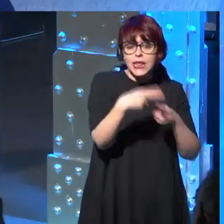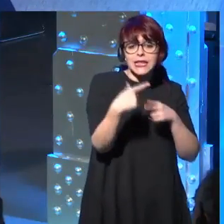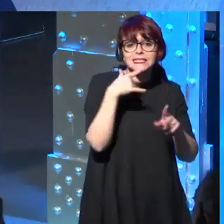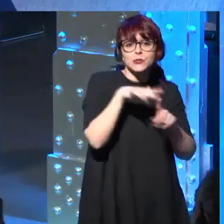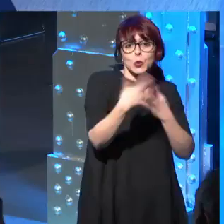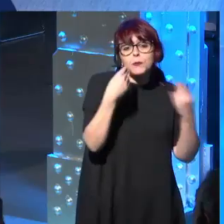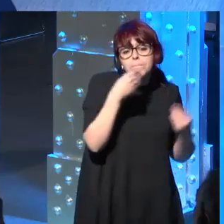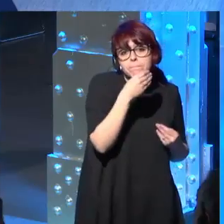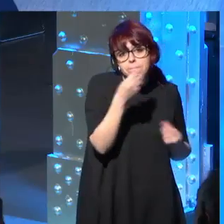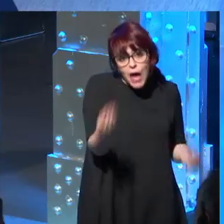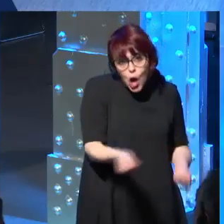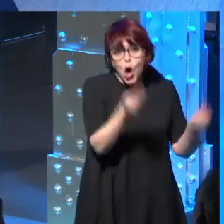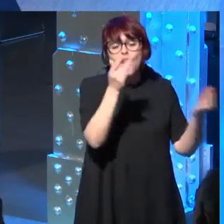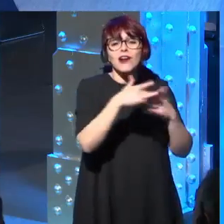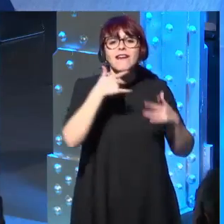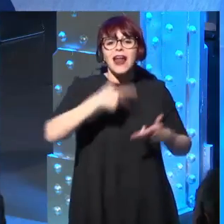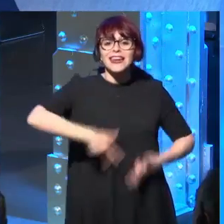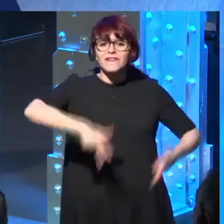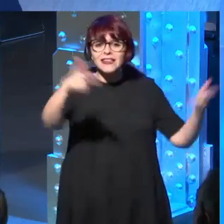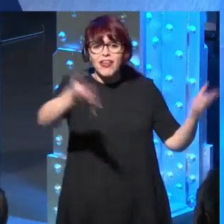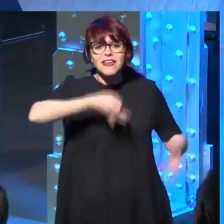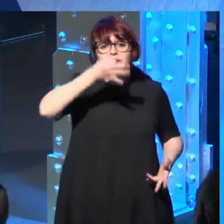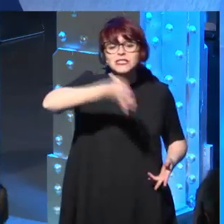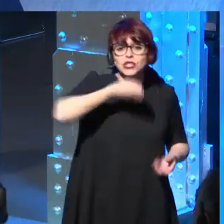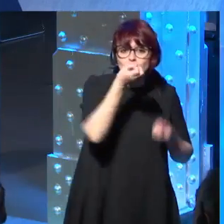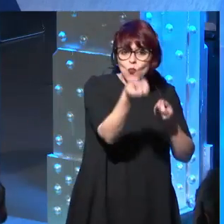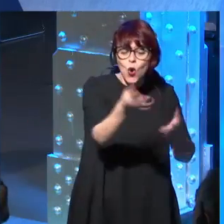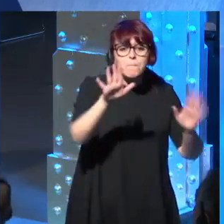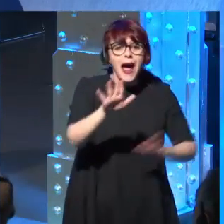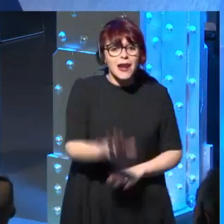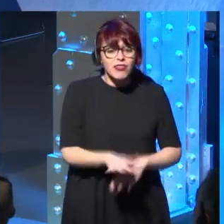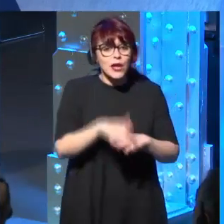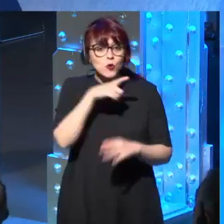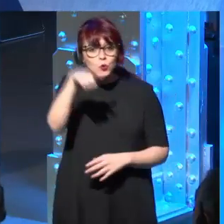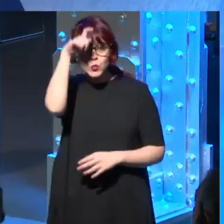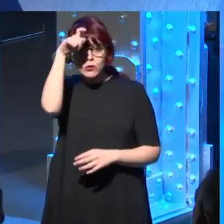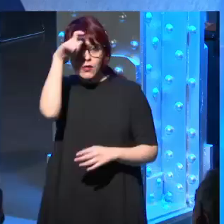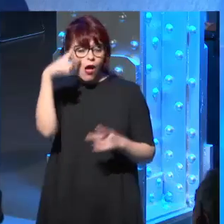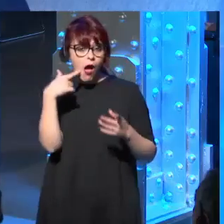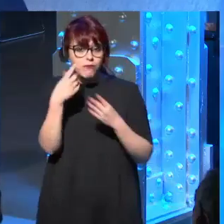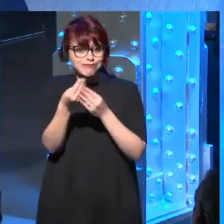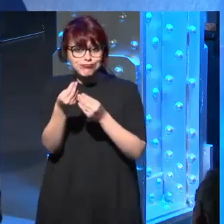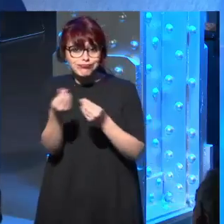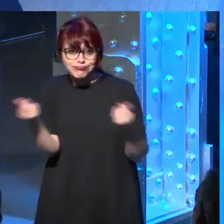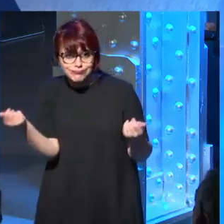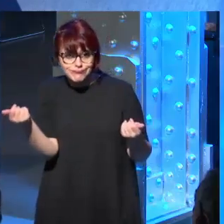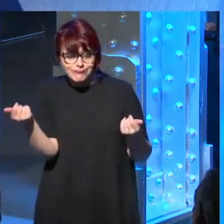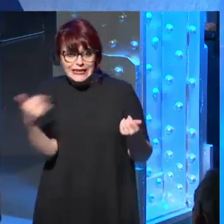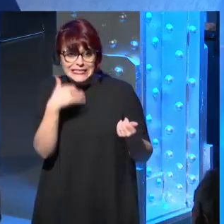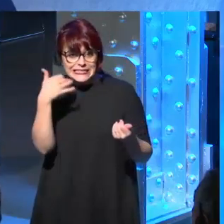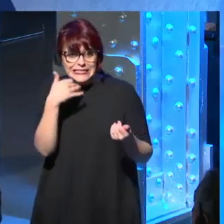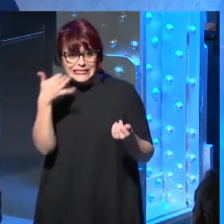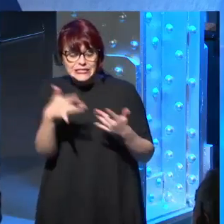Politics, free speech is almost disappearing in Turkey, and that gives you such a bad